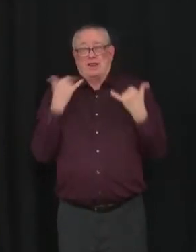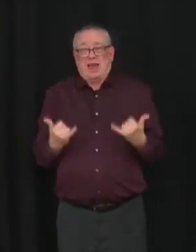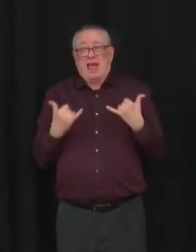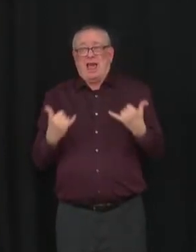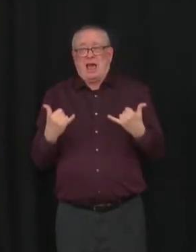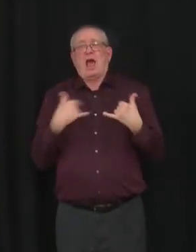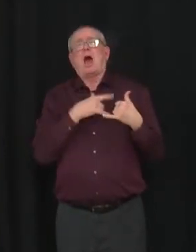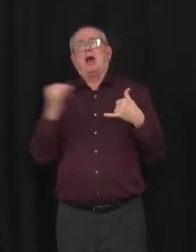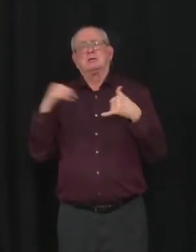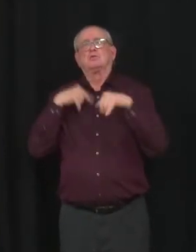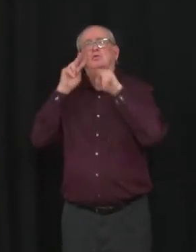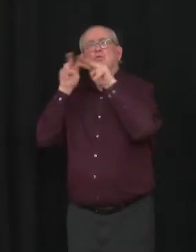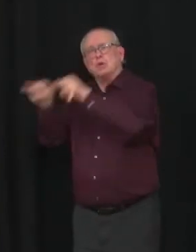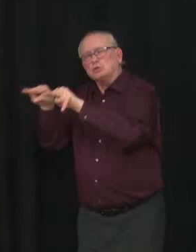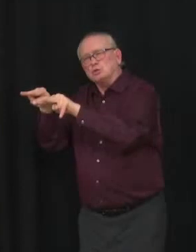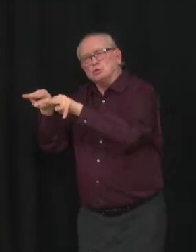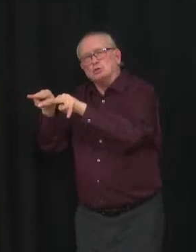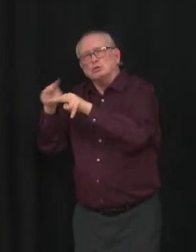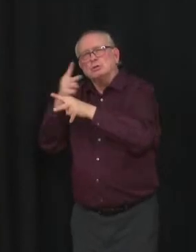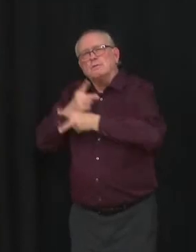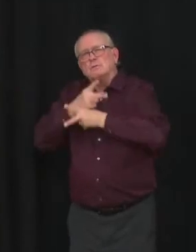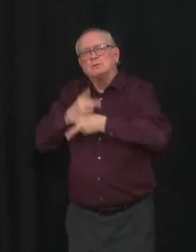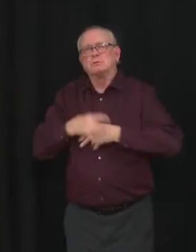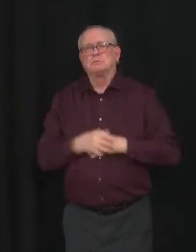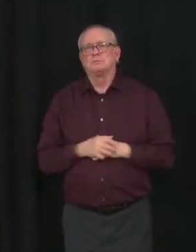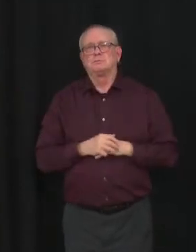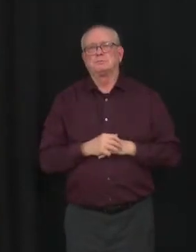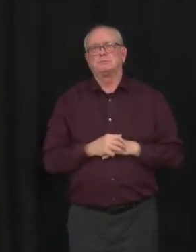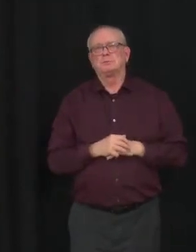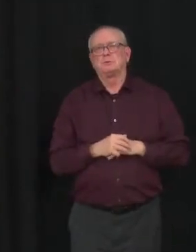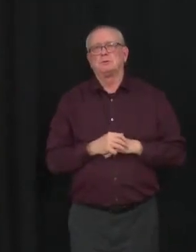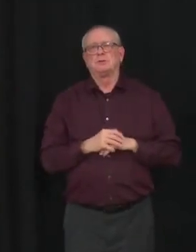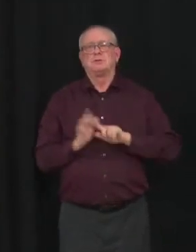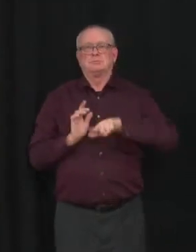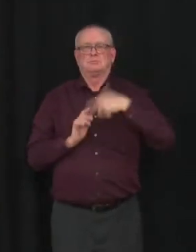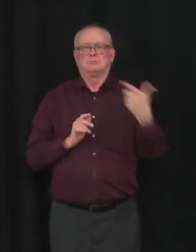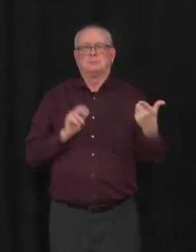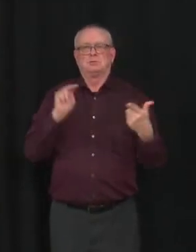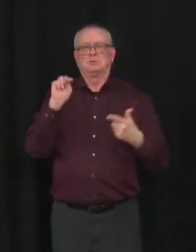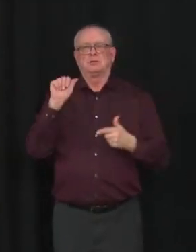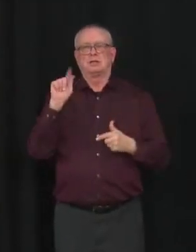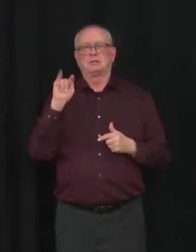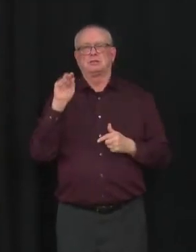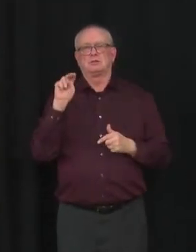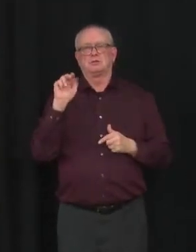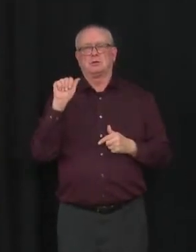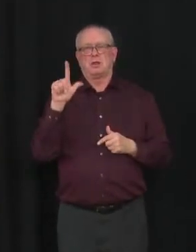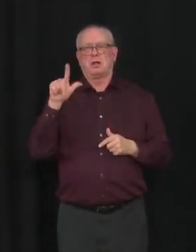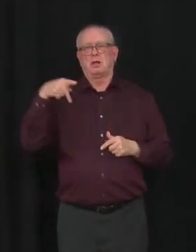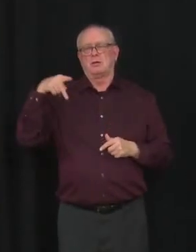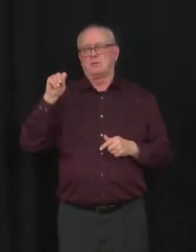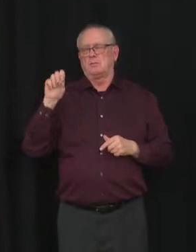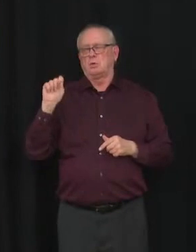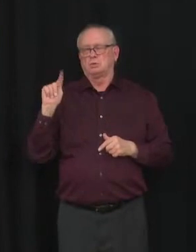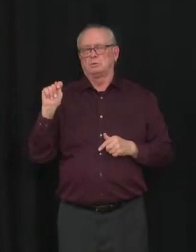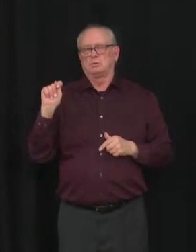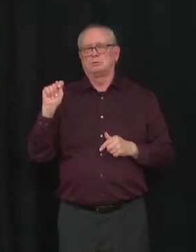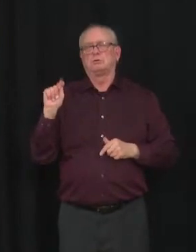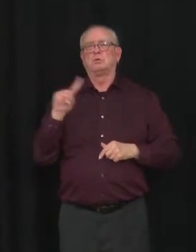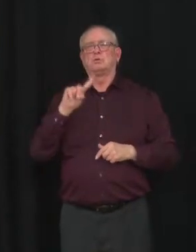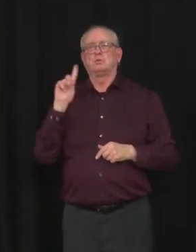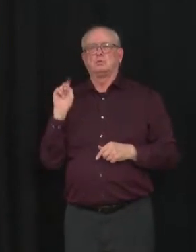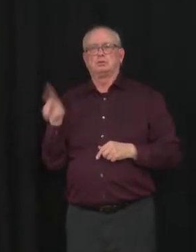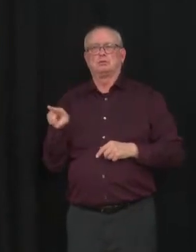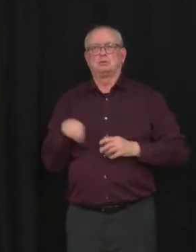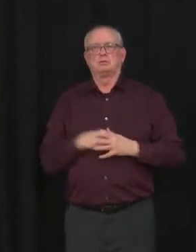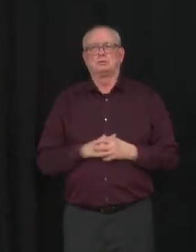next caller? Tyler Dawson, National Post. Hi, thanks for taking my question. Just